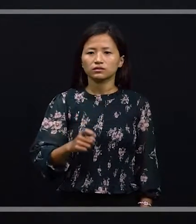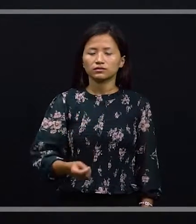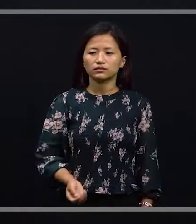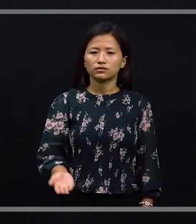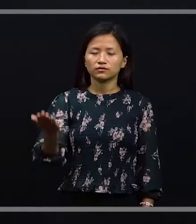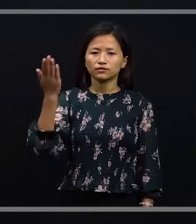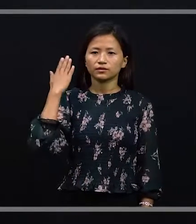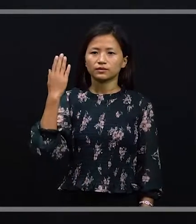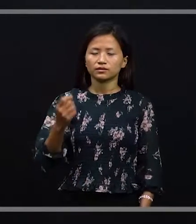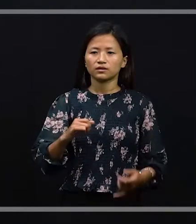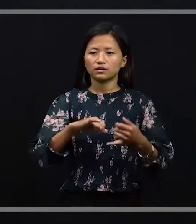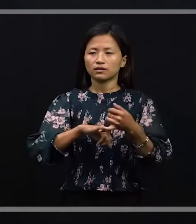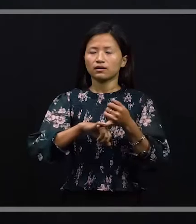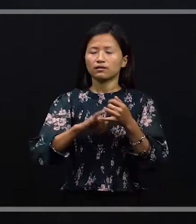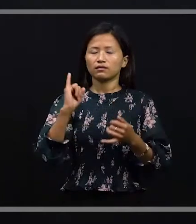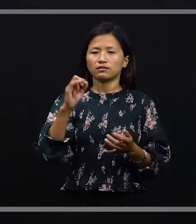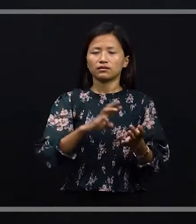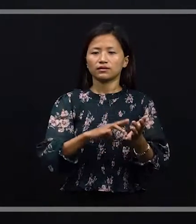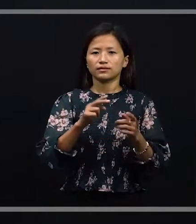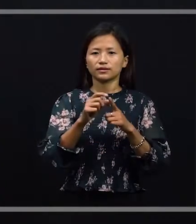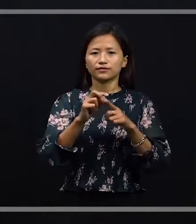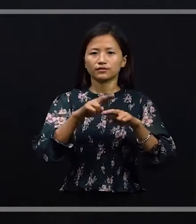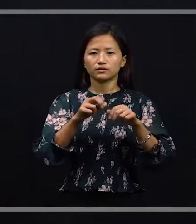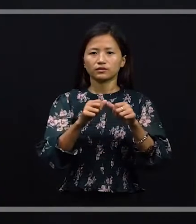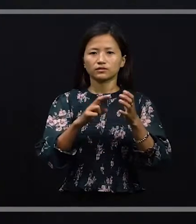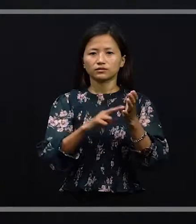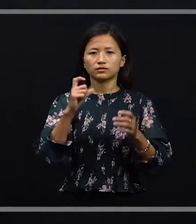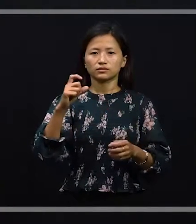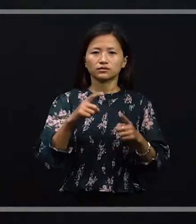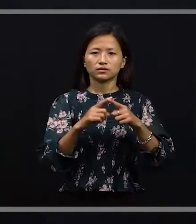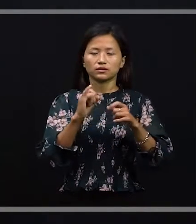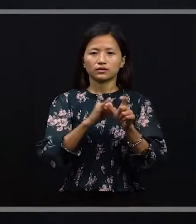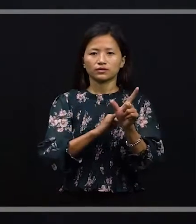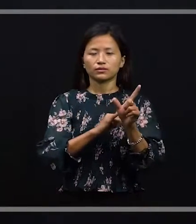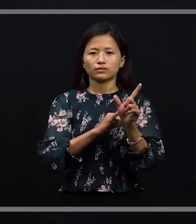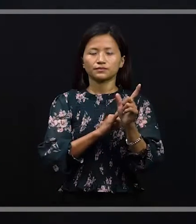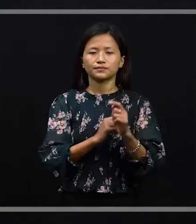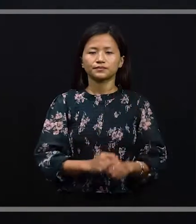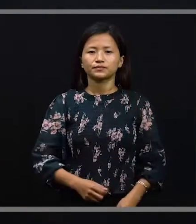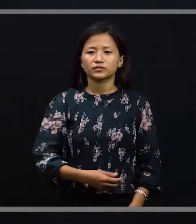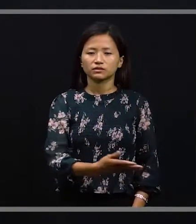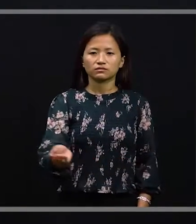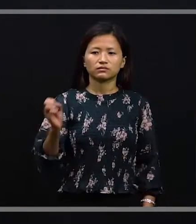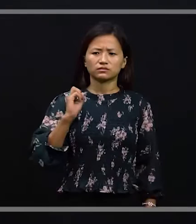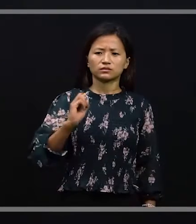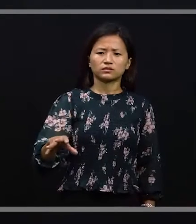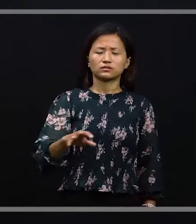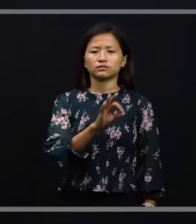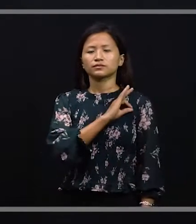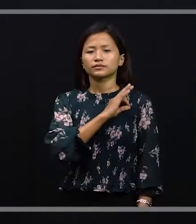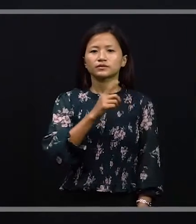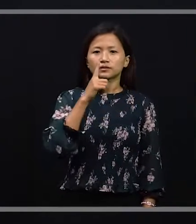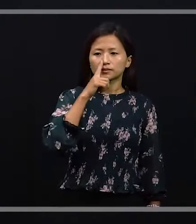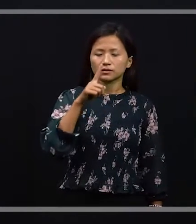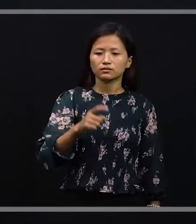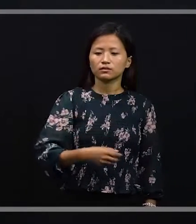fought bravely for the abolition of polygamy. Okay, so this was the action that was taken by Sir